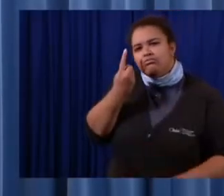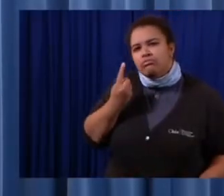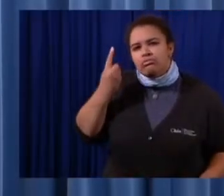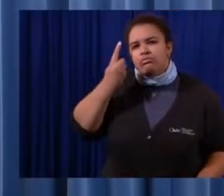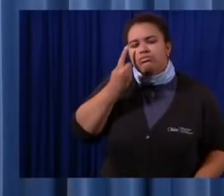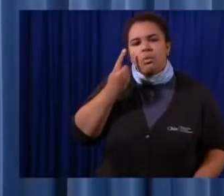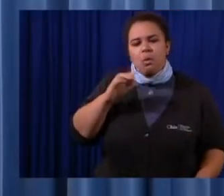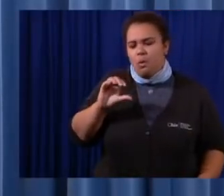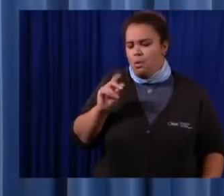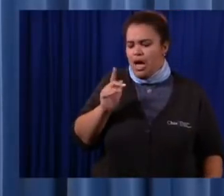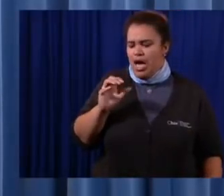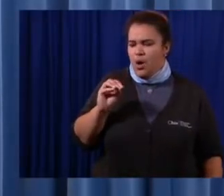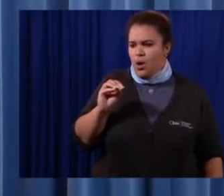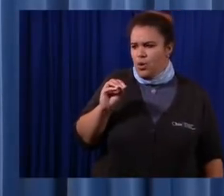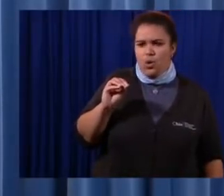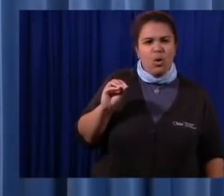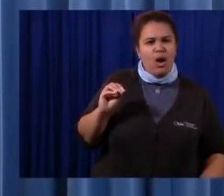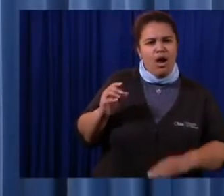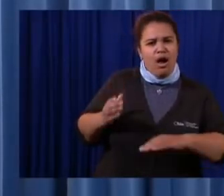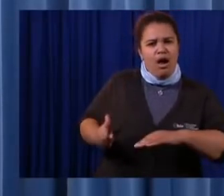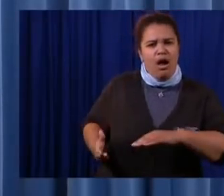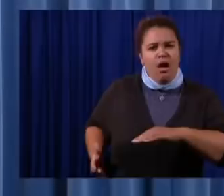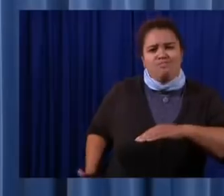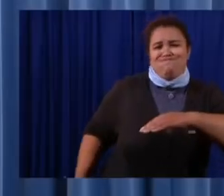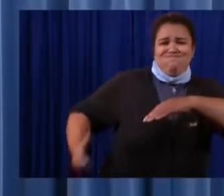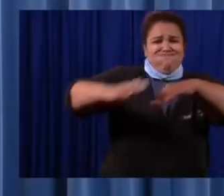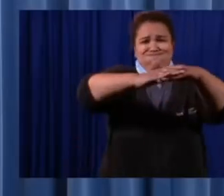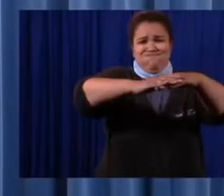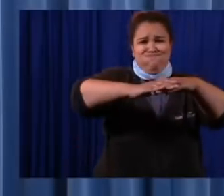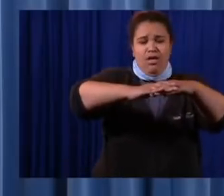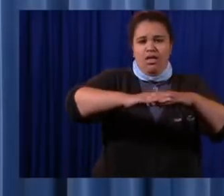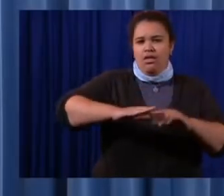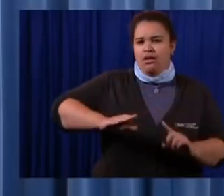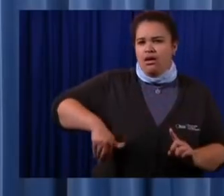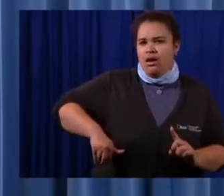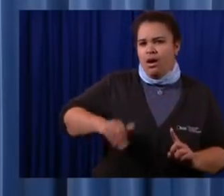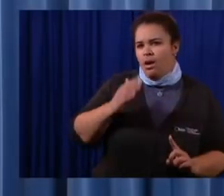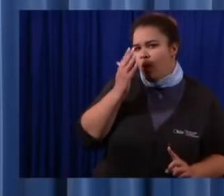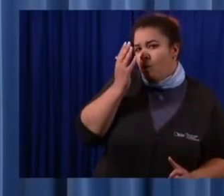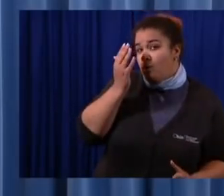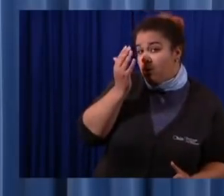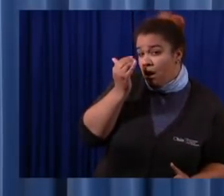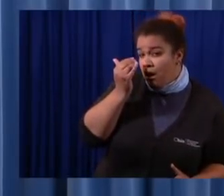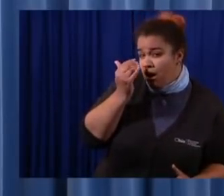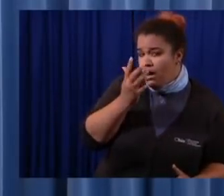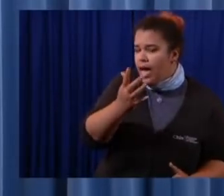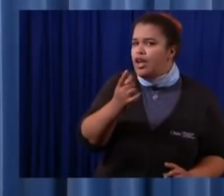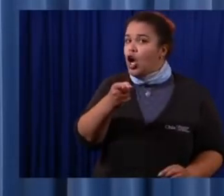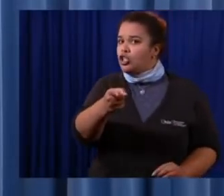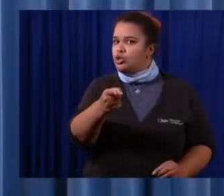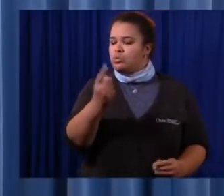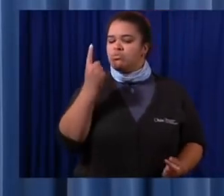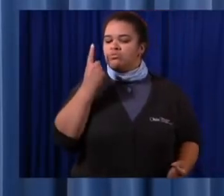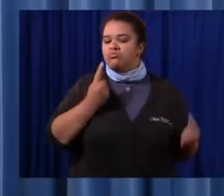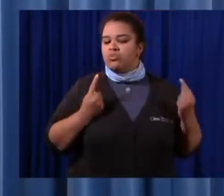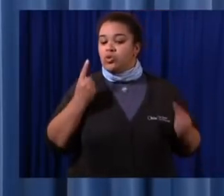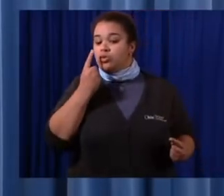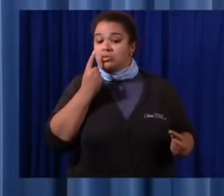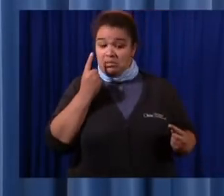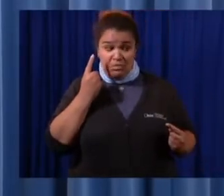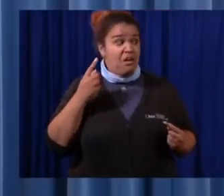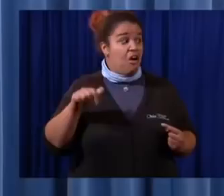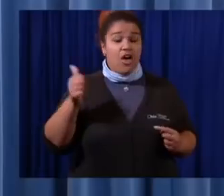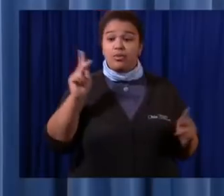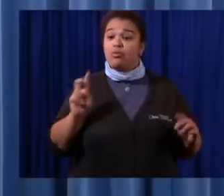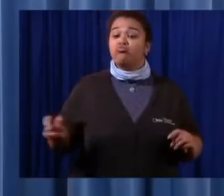seeing those numbers jump, and whether or not you're reconsidering people coming into Ohio to self-quarantine? Thanks.